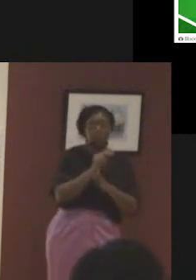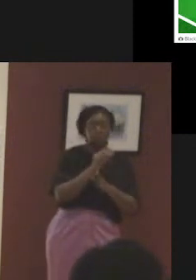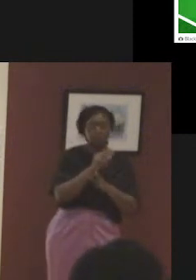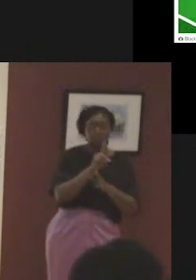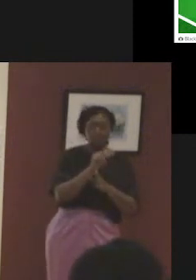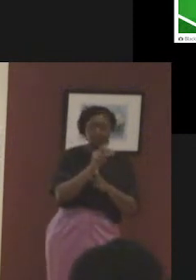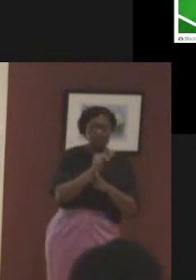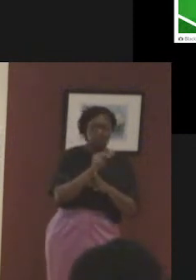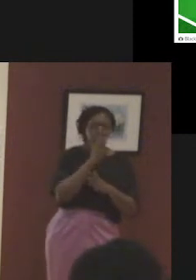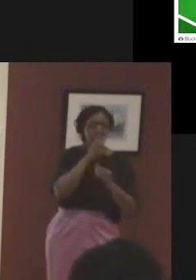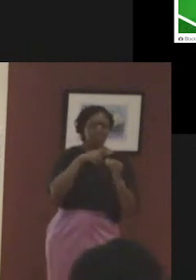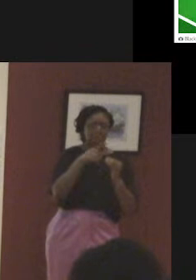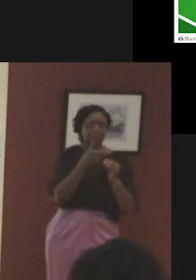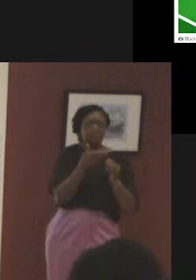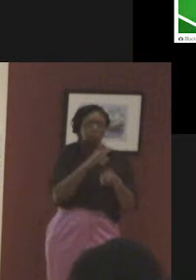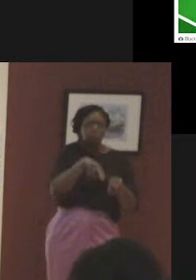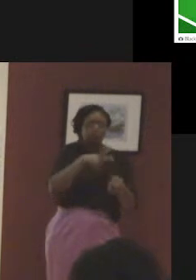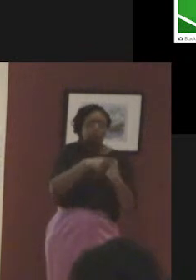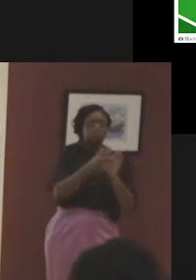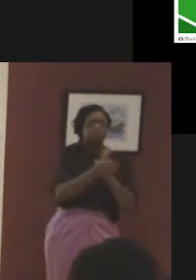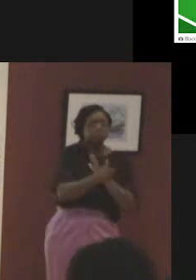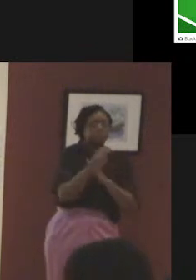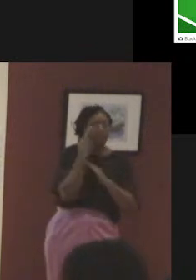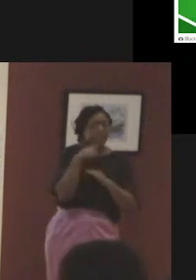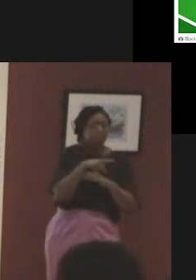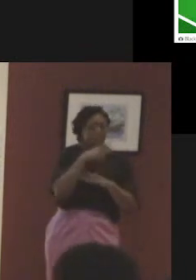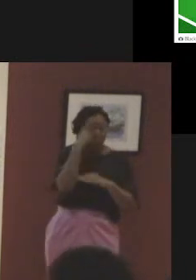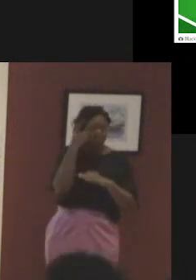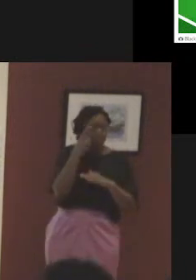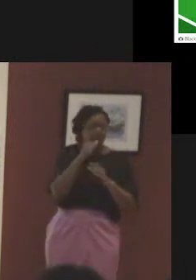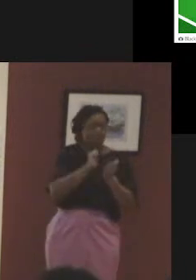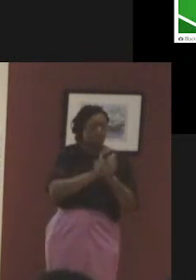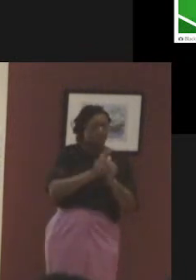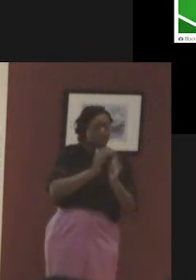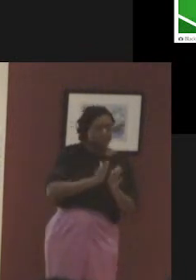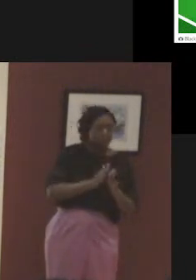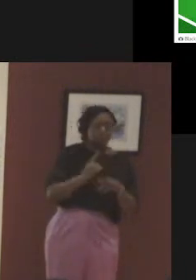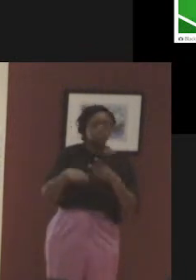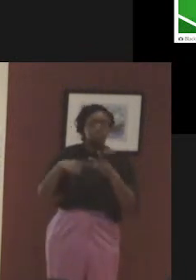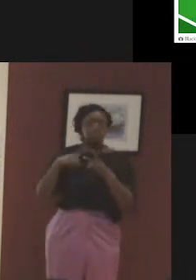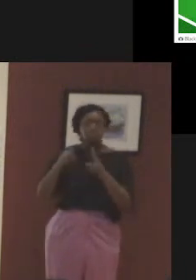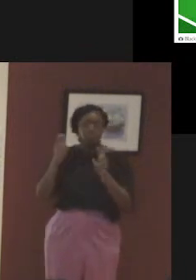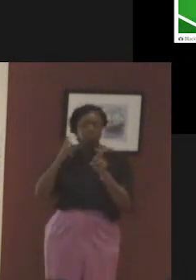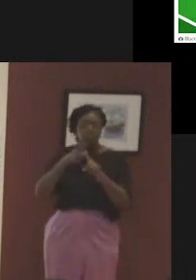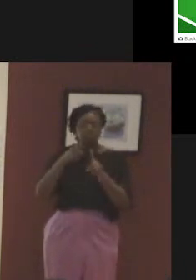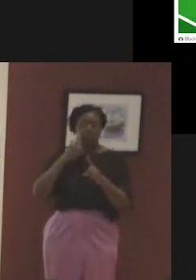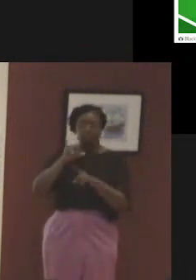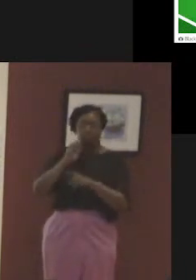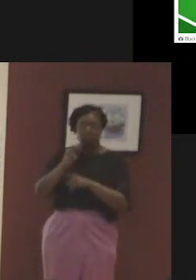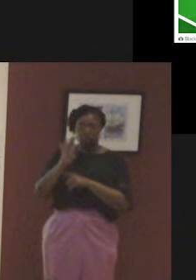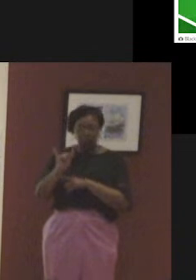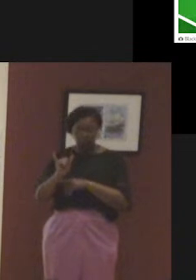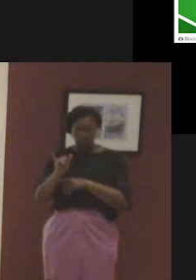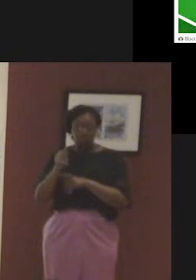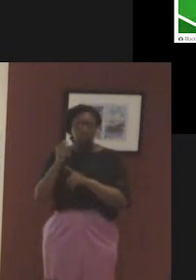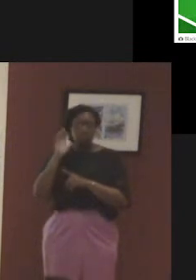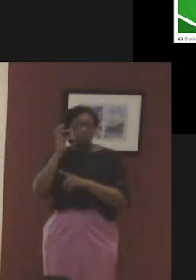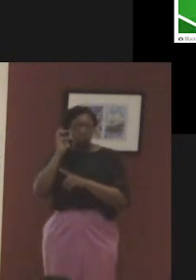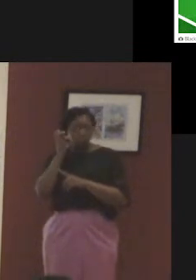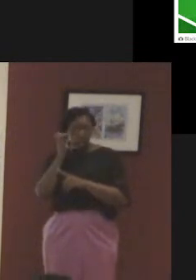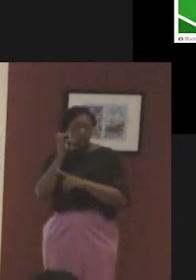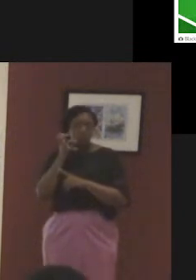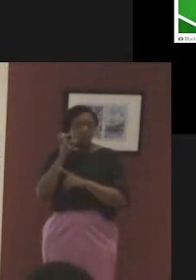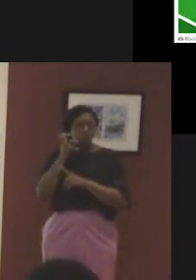natural talent, right, of Black athletes. And on the right, you're looking at a quote here by Jimmy the Greek, a radio personality who was